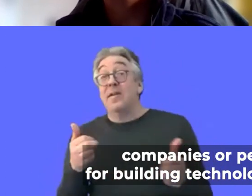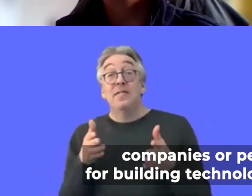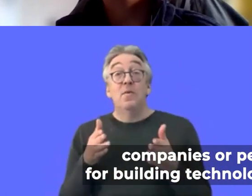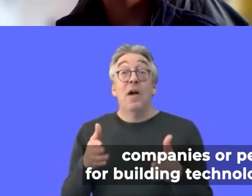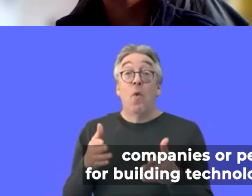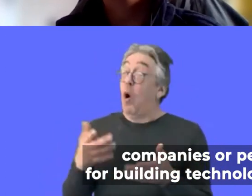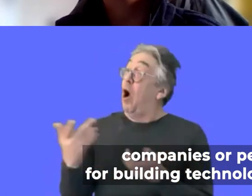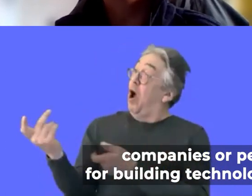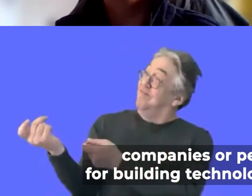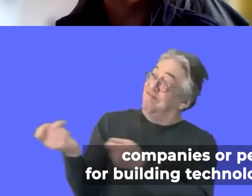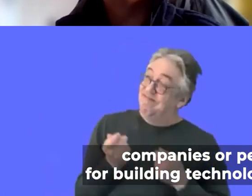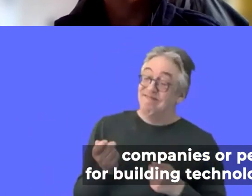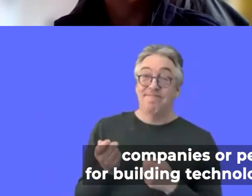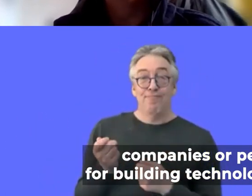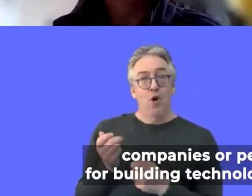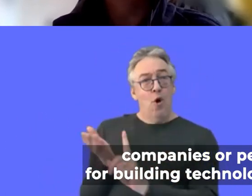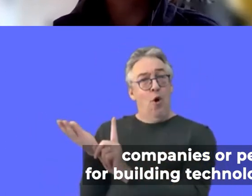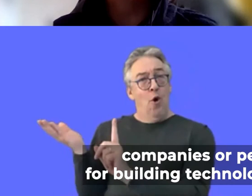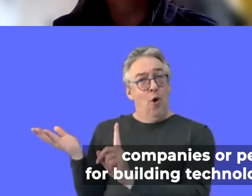building technologies is